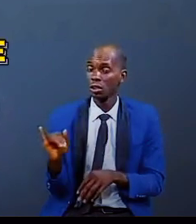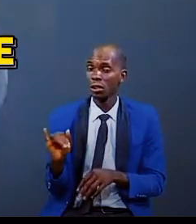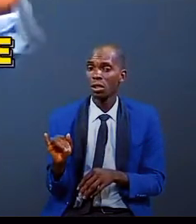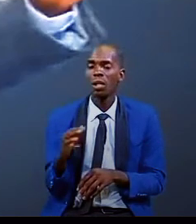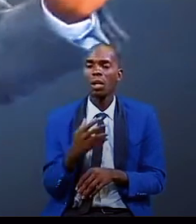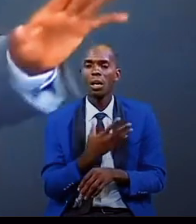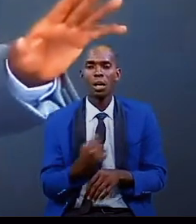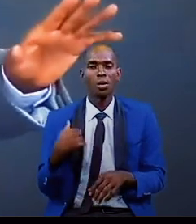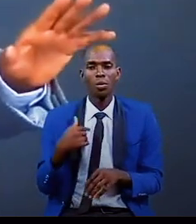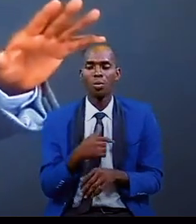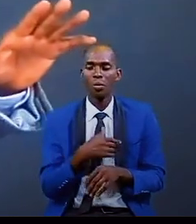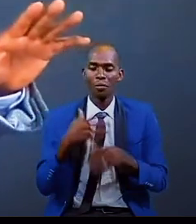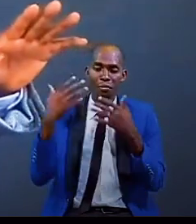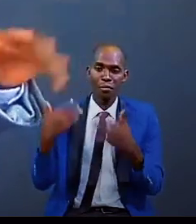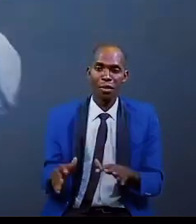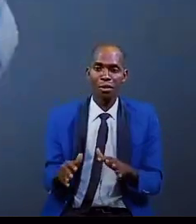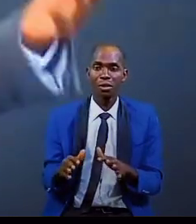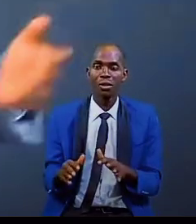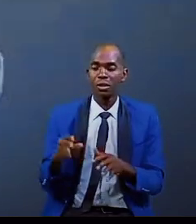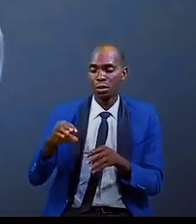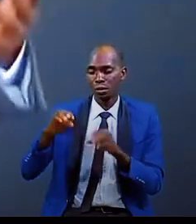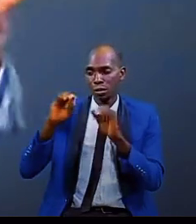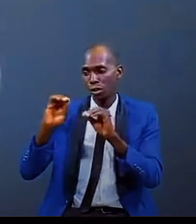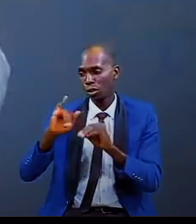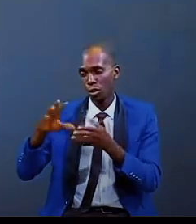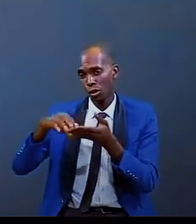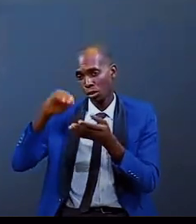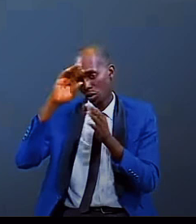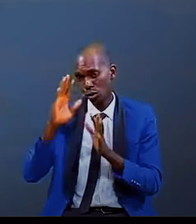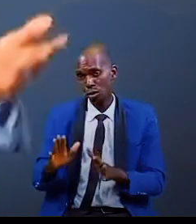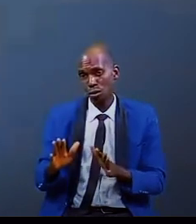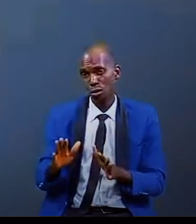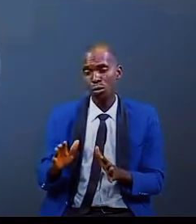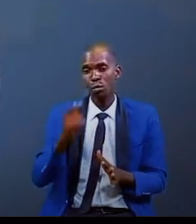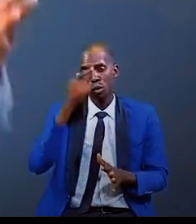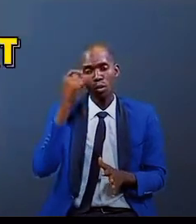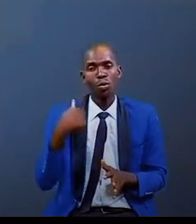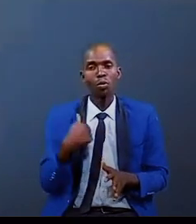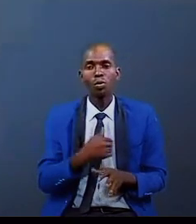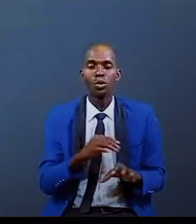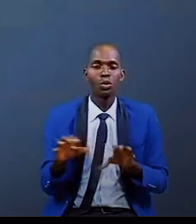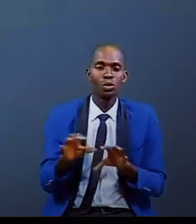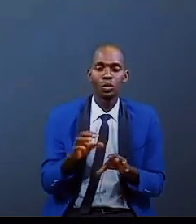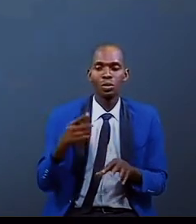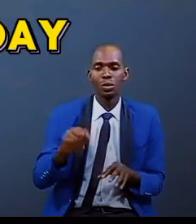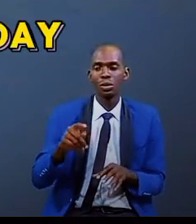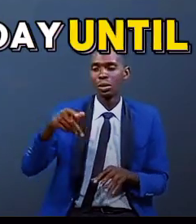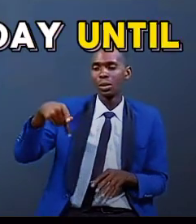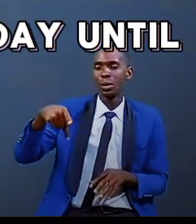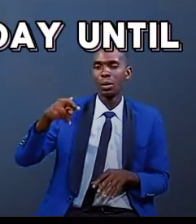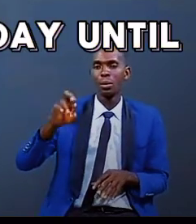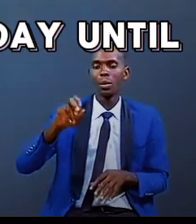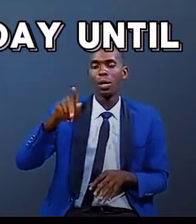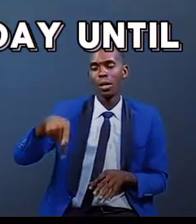this, the, you know, with the students, because we do even the prep and all that, that will lead them to the next day